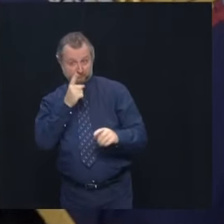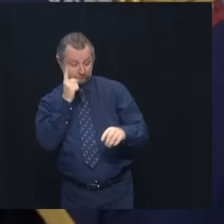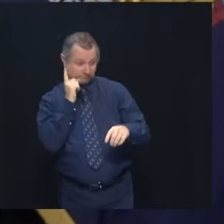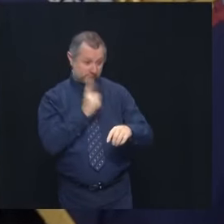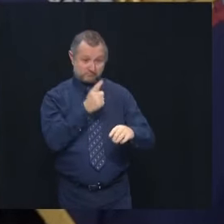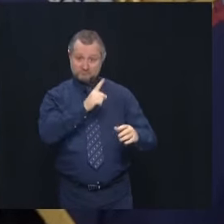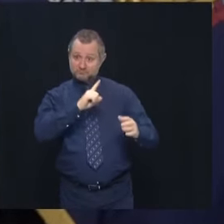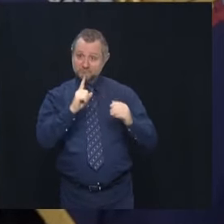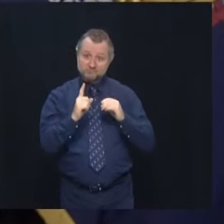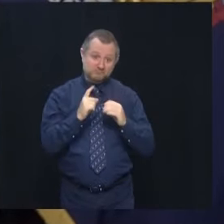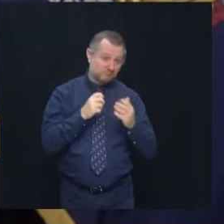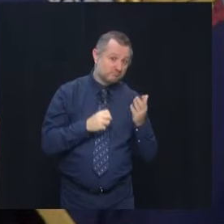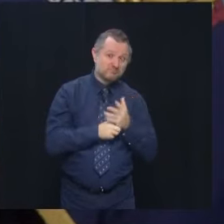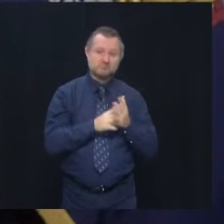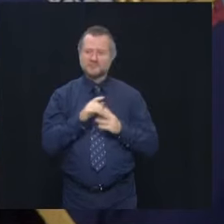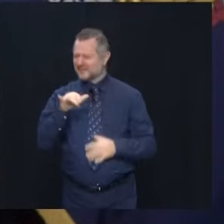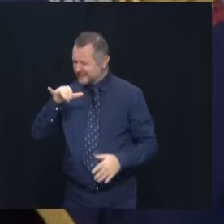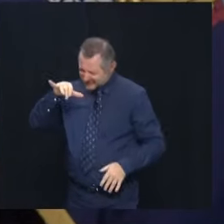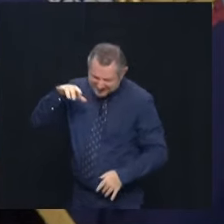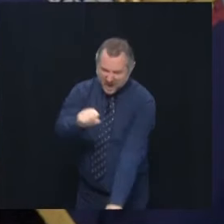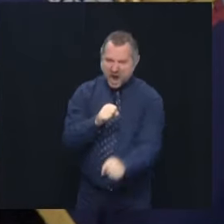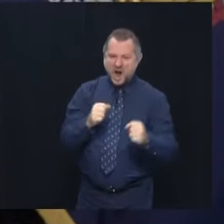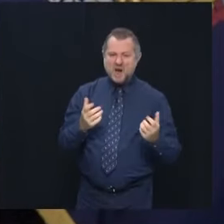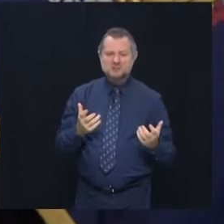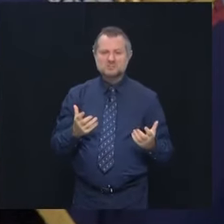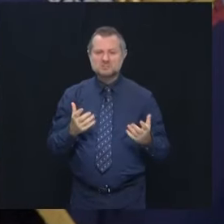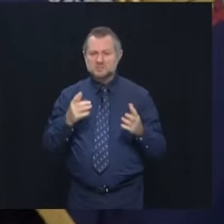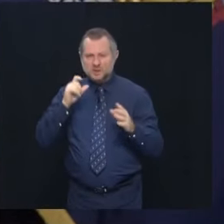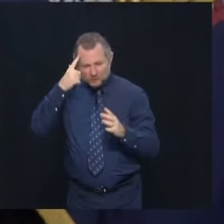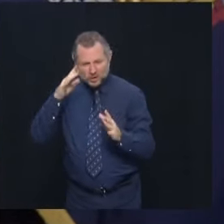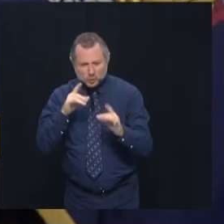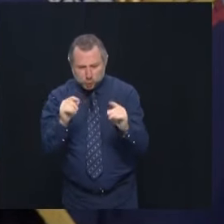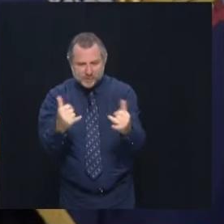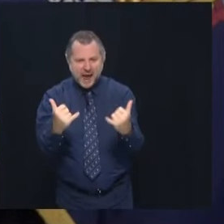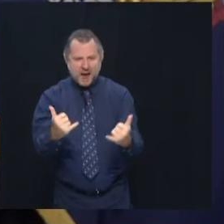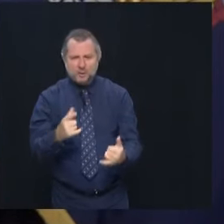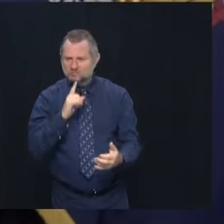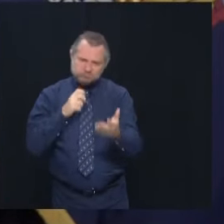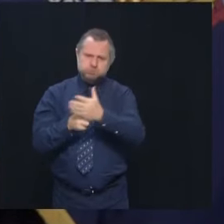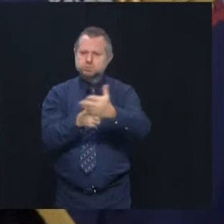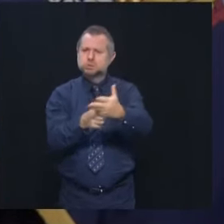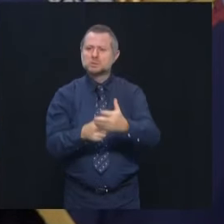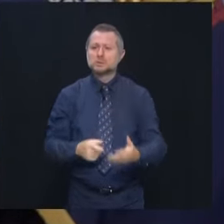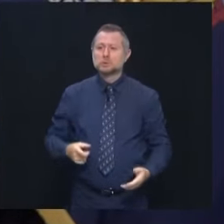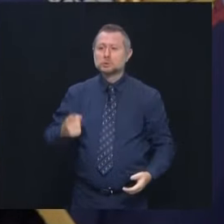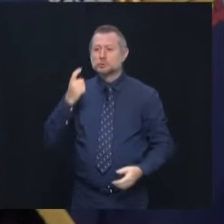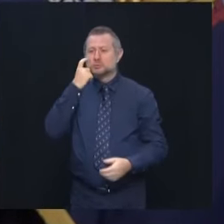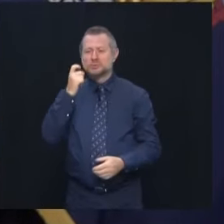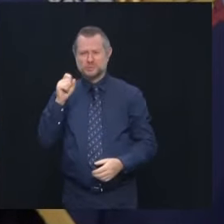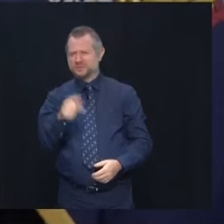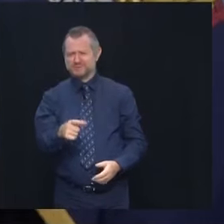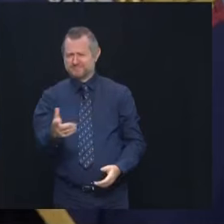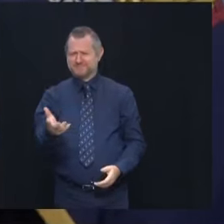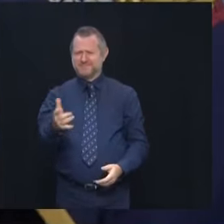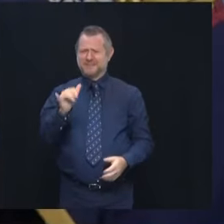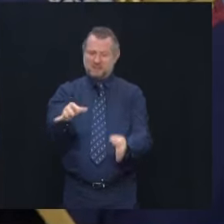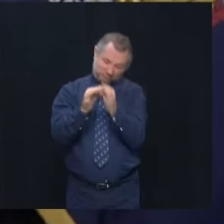Yes, and they should be enforcing it now. See, you should not. That question should not be a question.